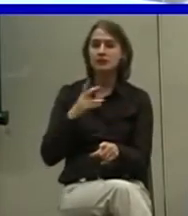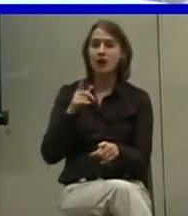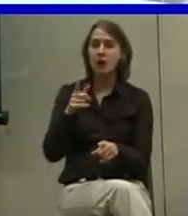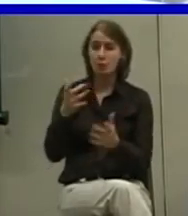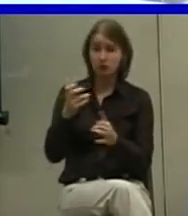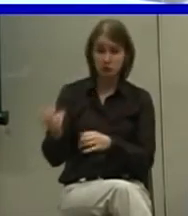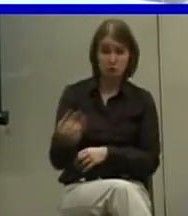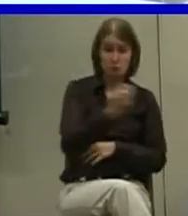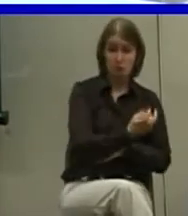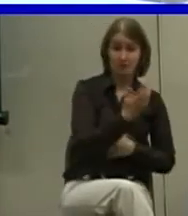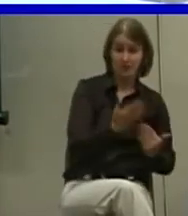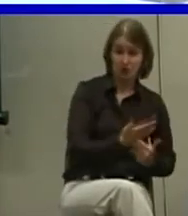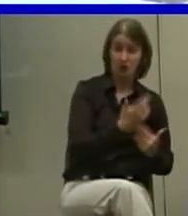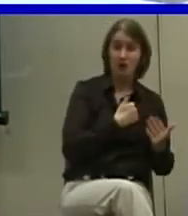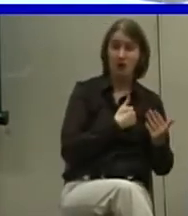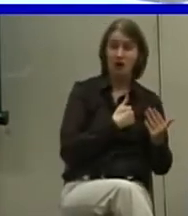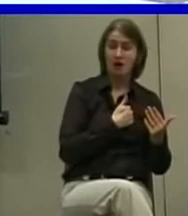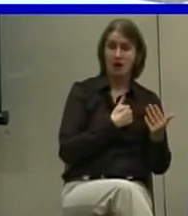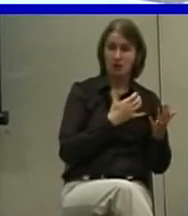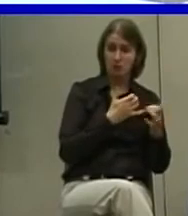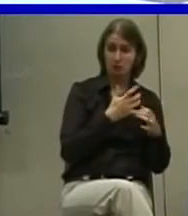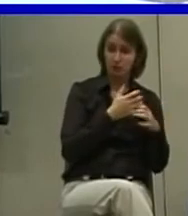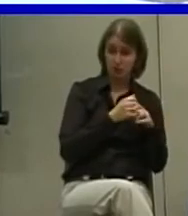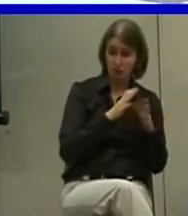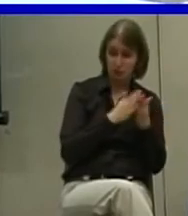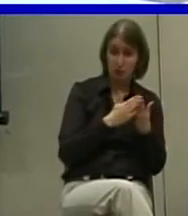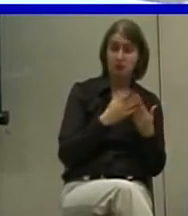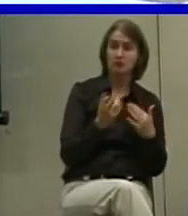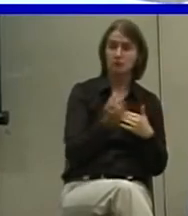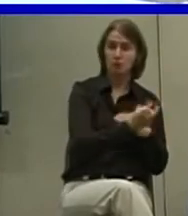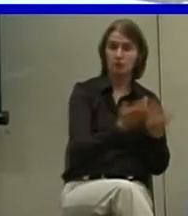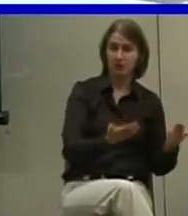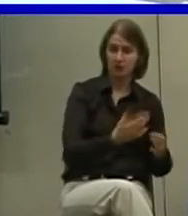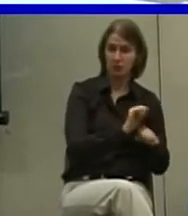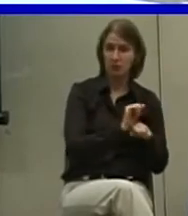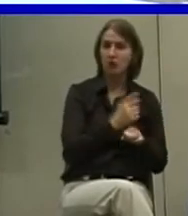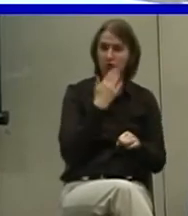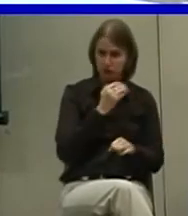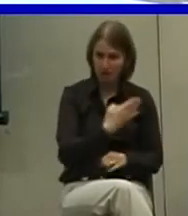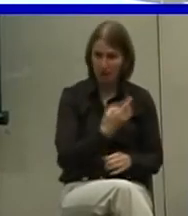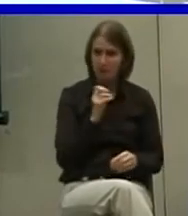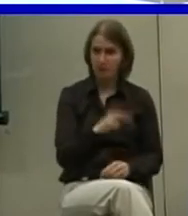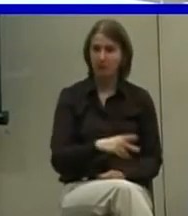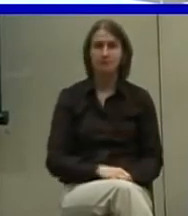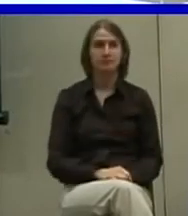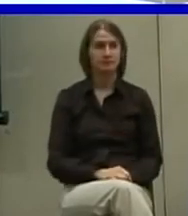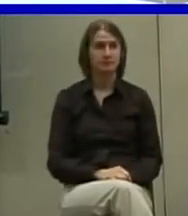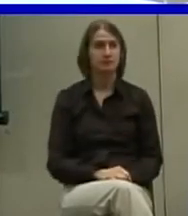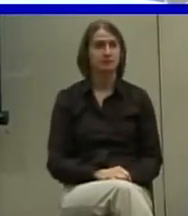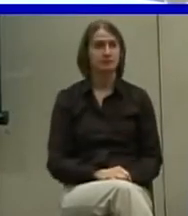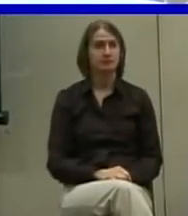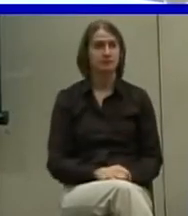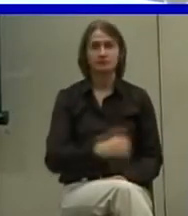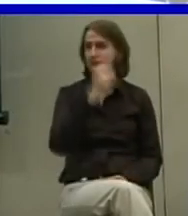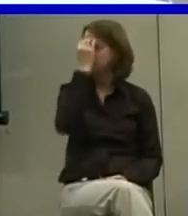want you to do. And you get your work down below there, right? Get your book out. Good job. Okay.